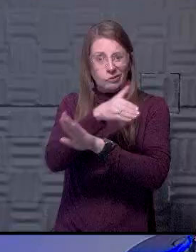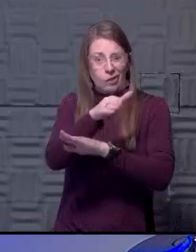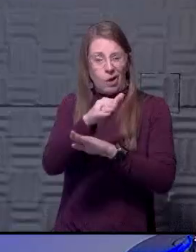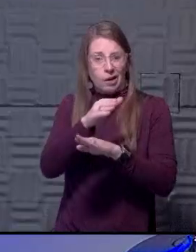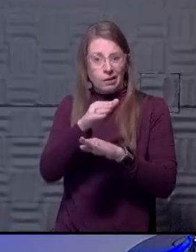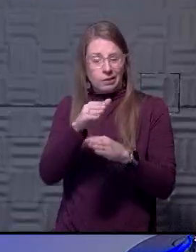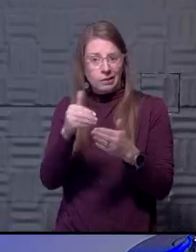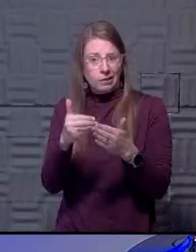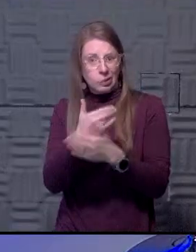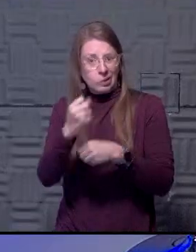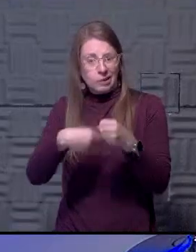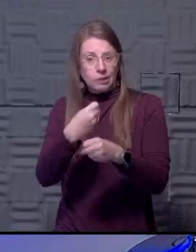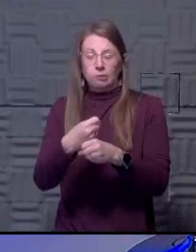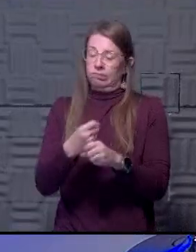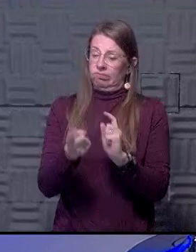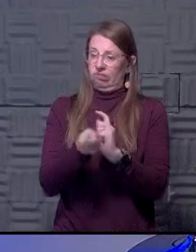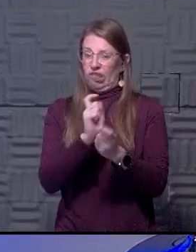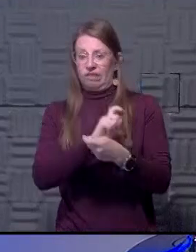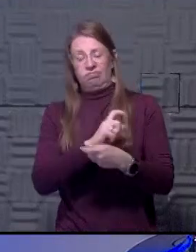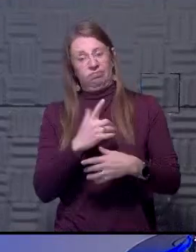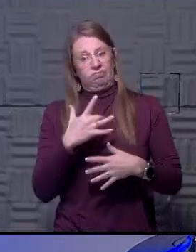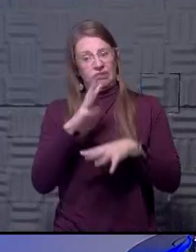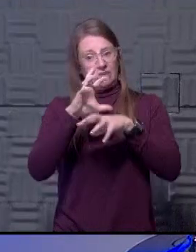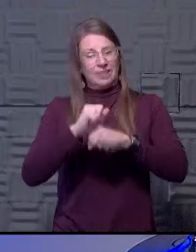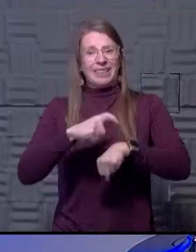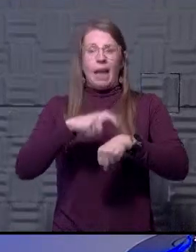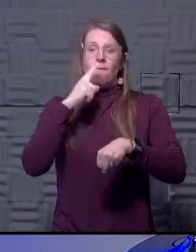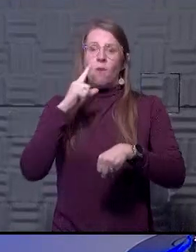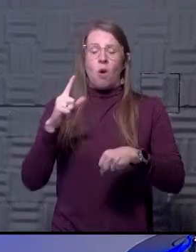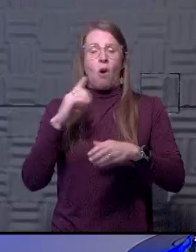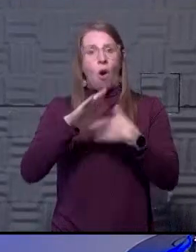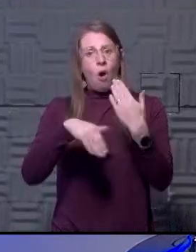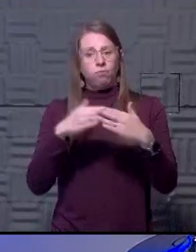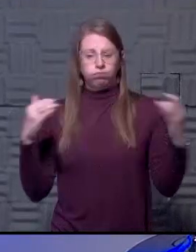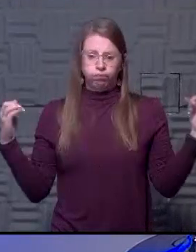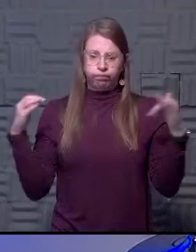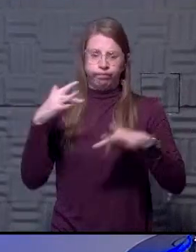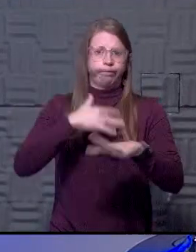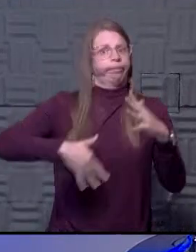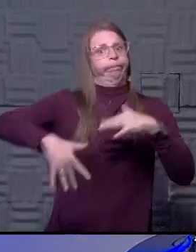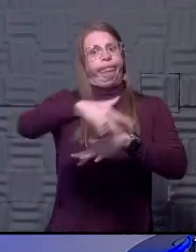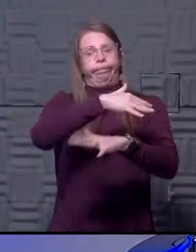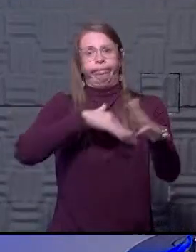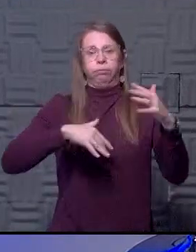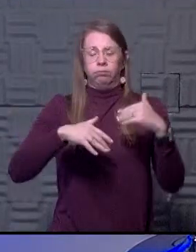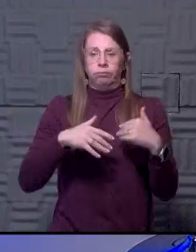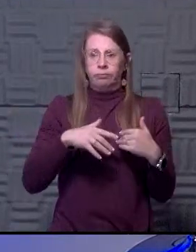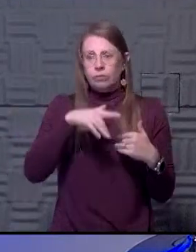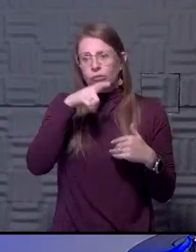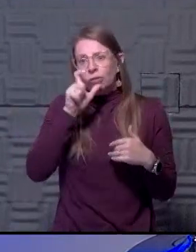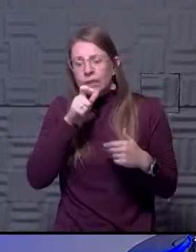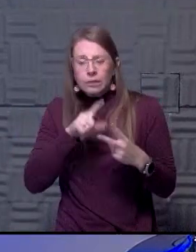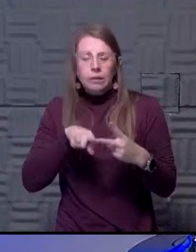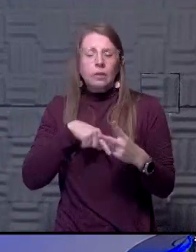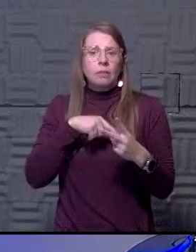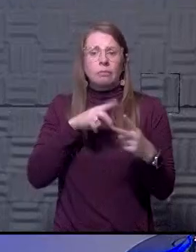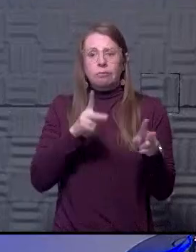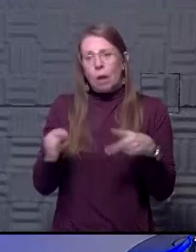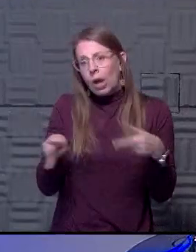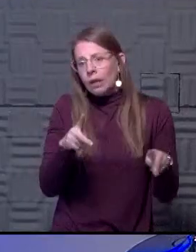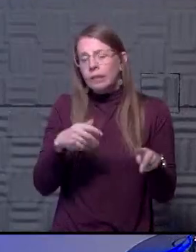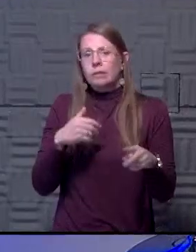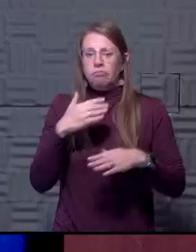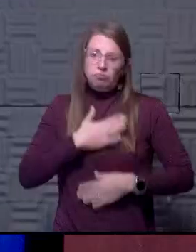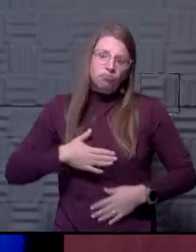to change, Hawk. No. New Year's Eve is traditionally this time for us to get together in large groups and maybe have a little bit of drink and party and have some fun.